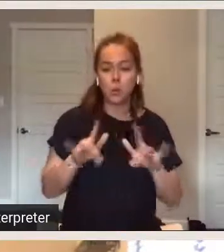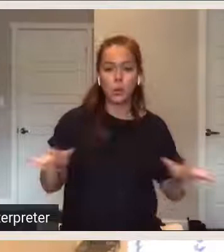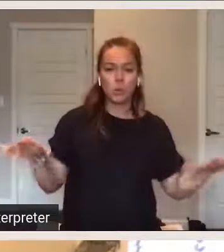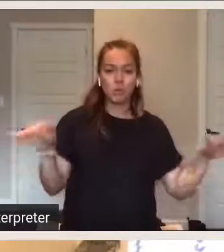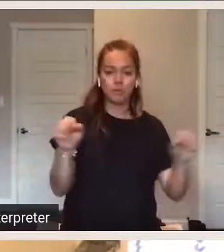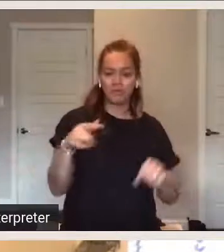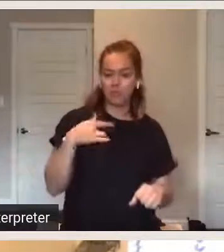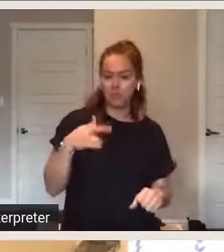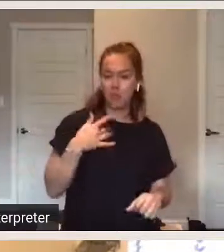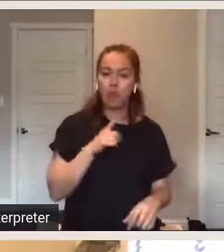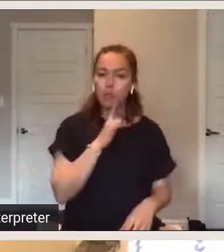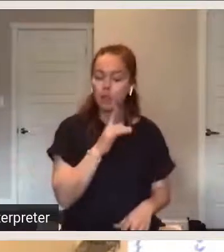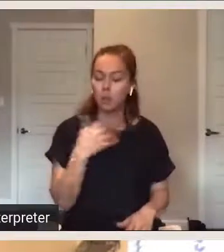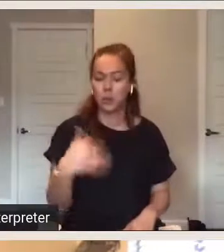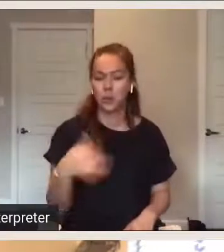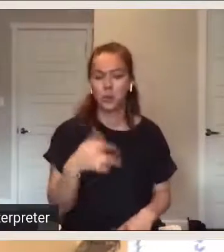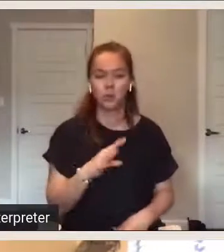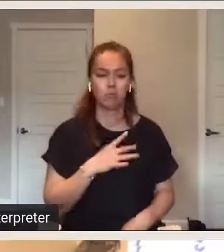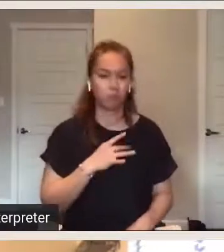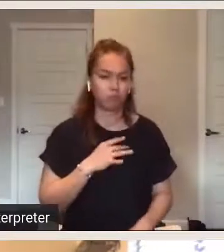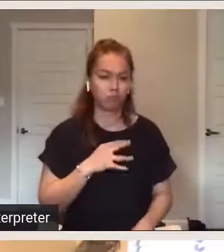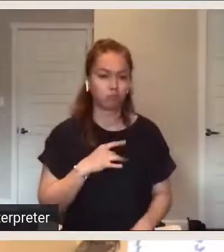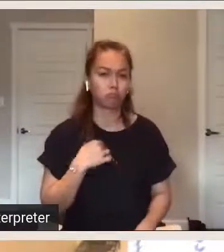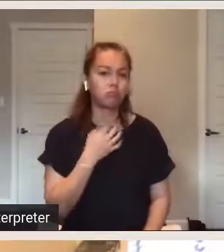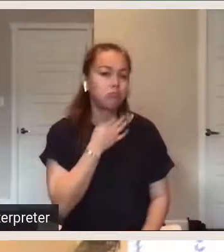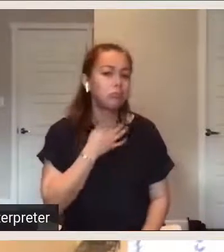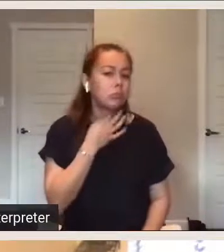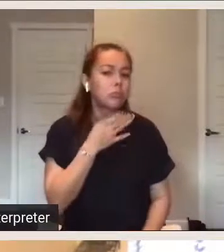of curious to hear both of your thoughts on